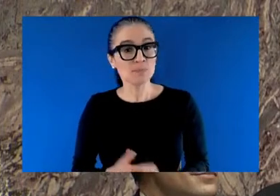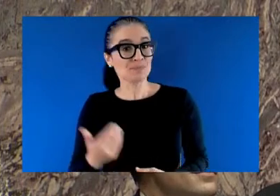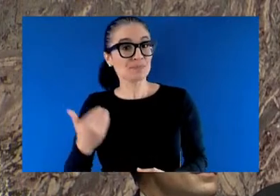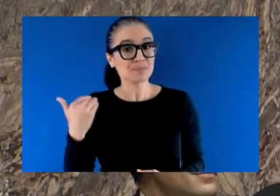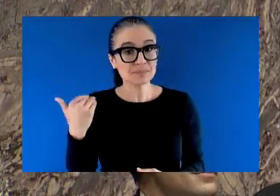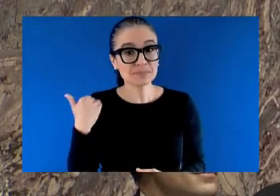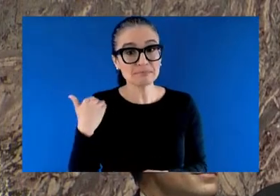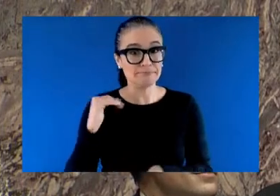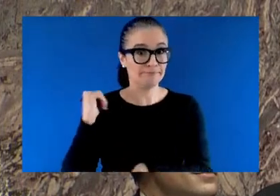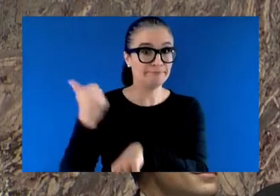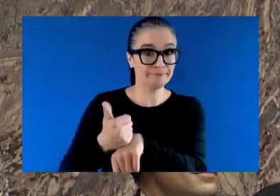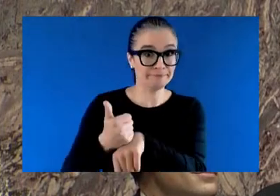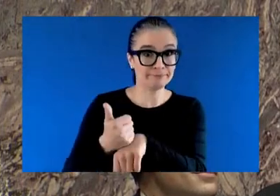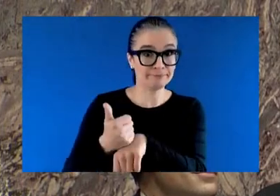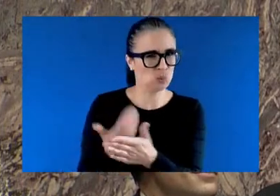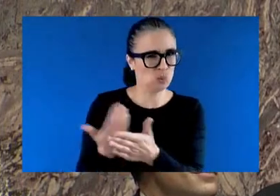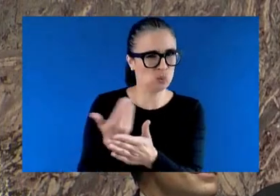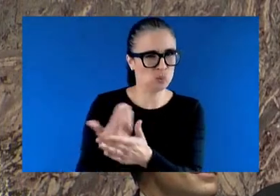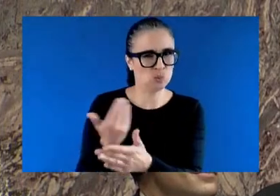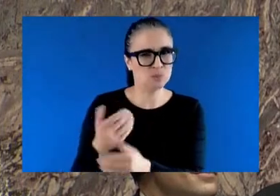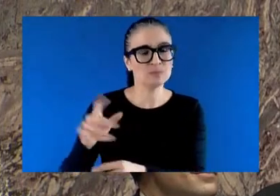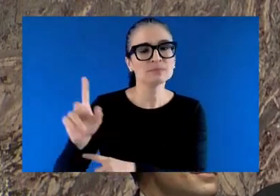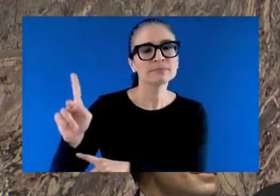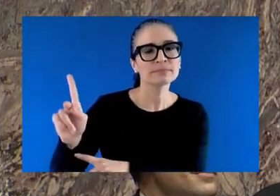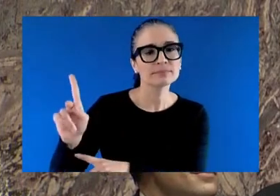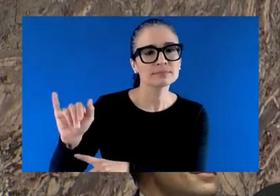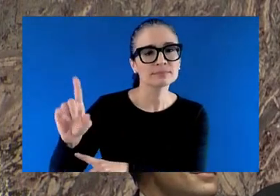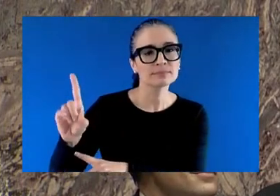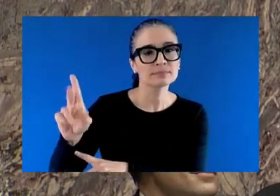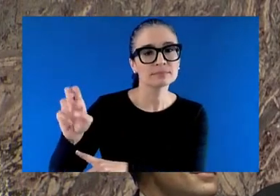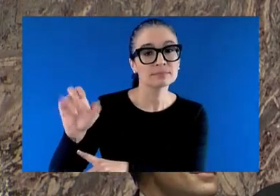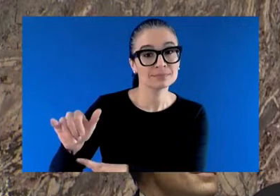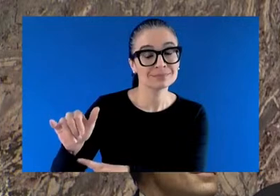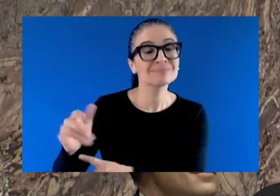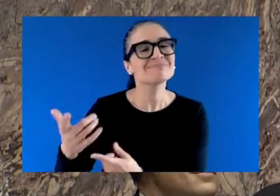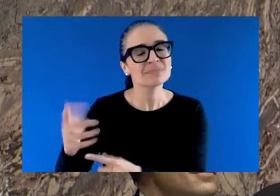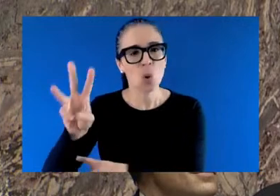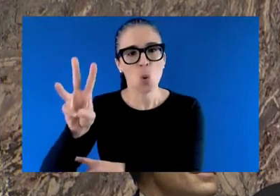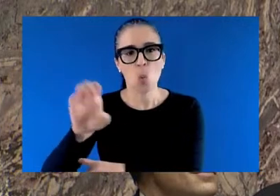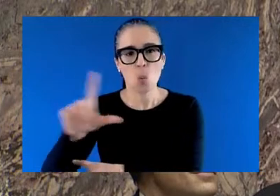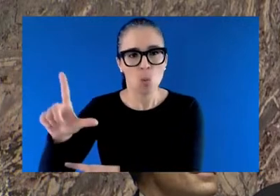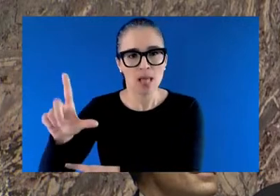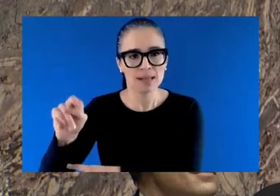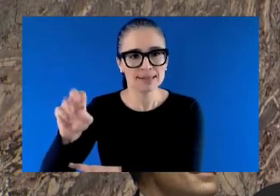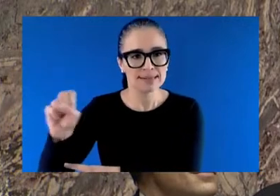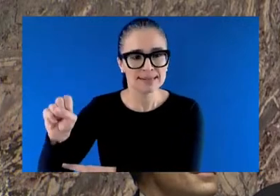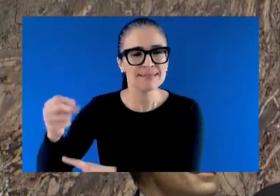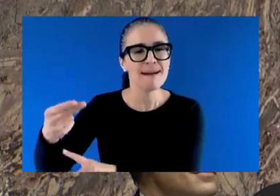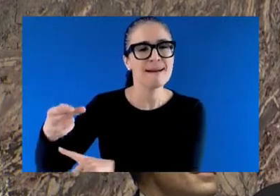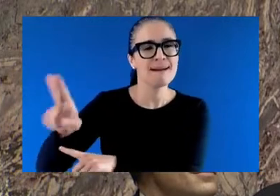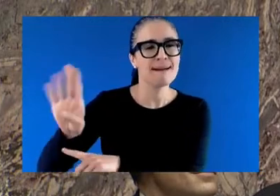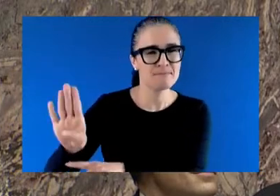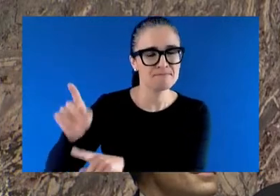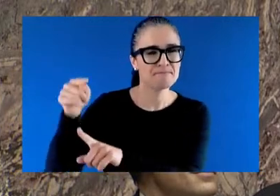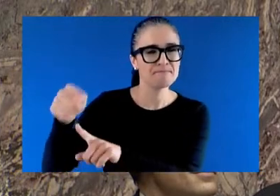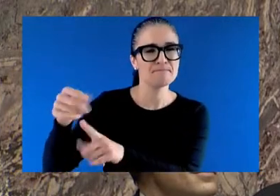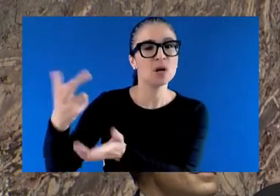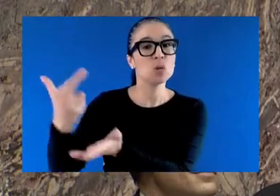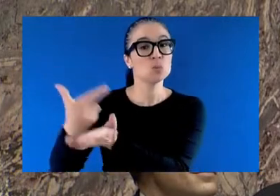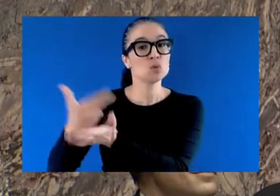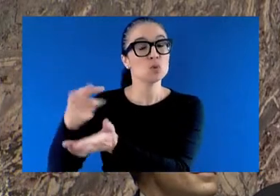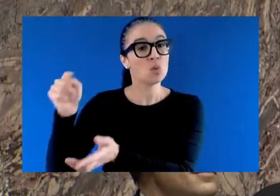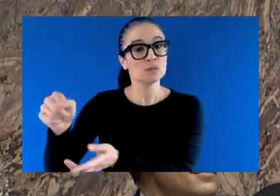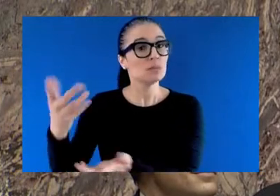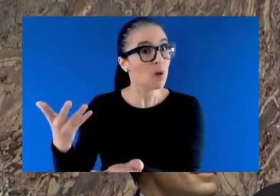me, the Kidney Foundation, Alexis and Rob in urging all British Columbians to learn more about their kidneys, including asking